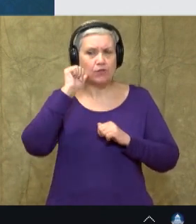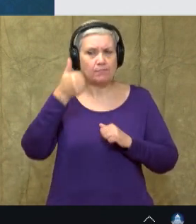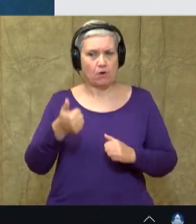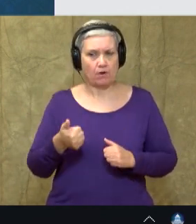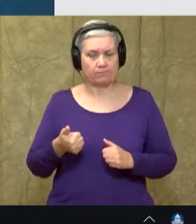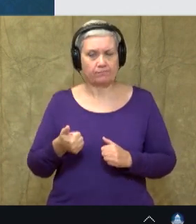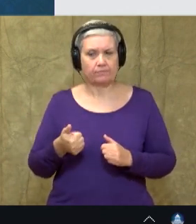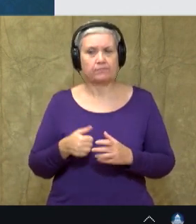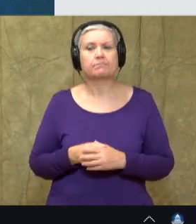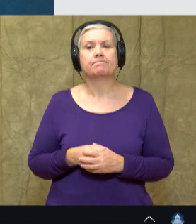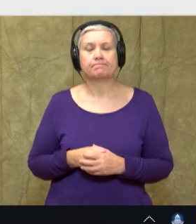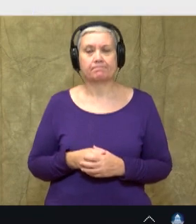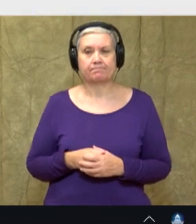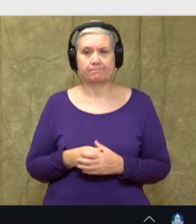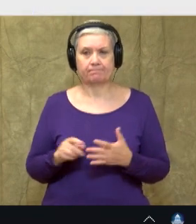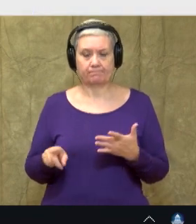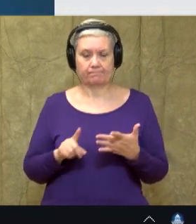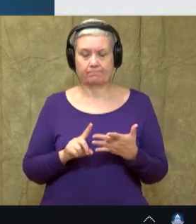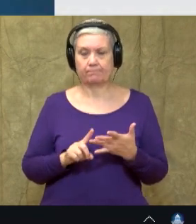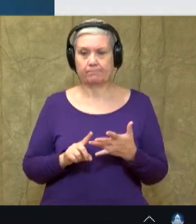It will affect you tomorrow.